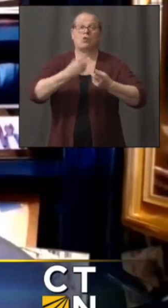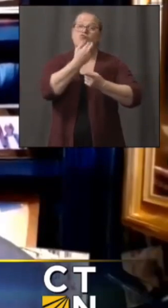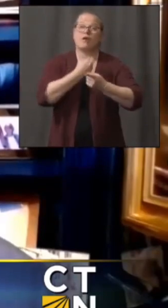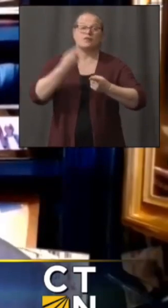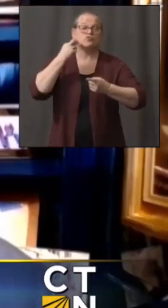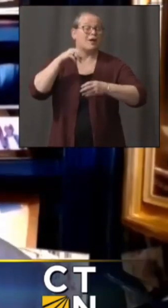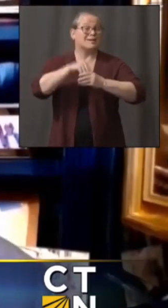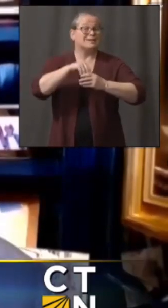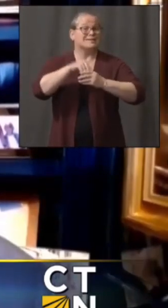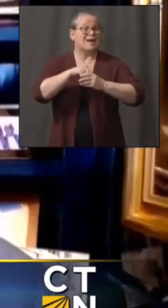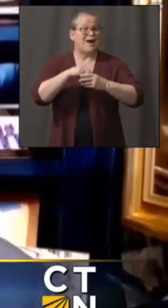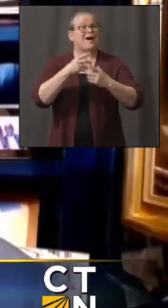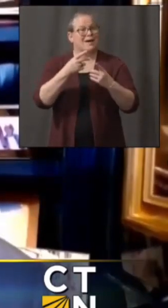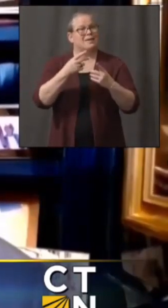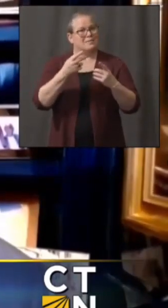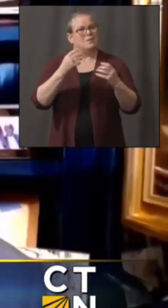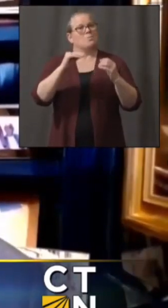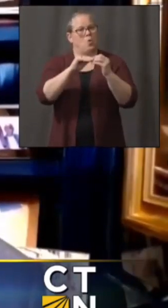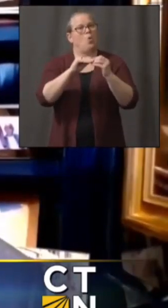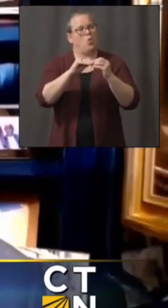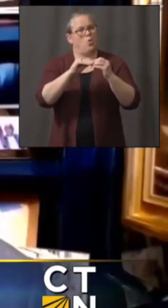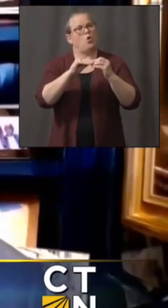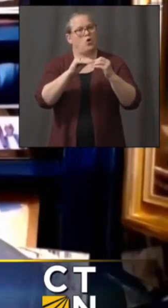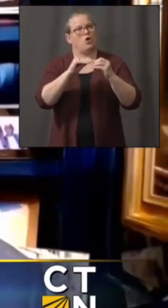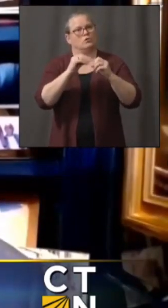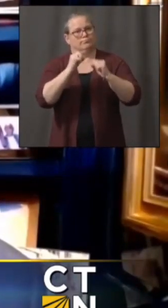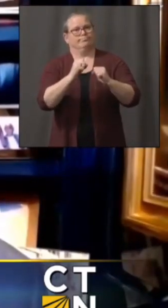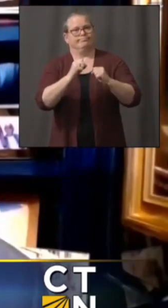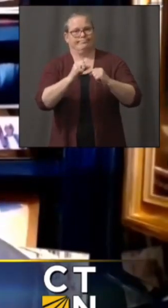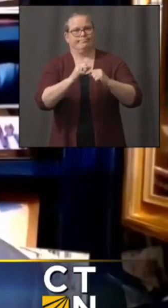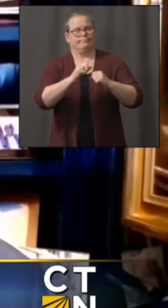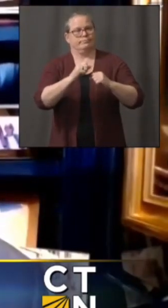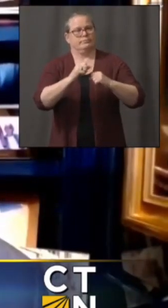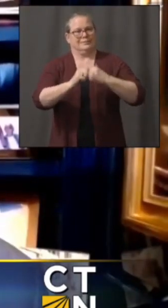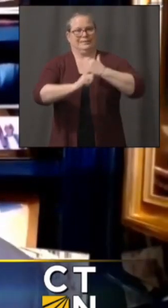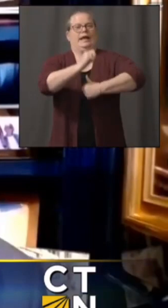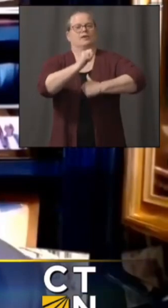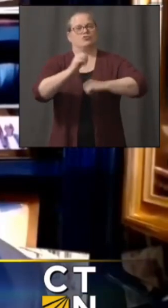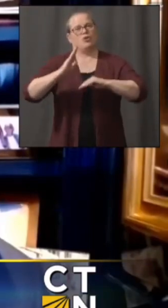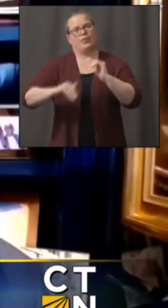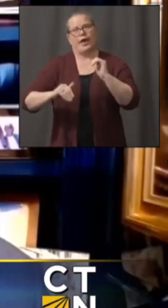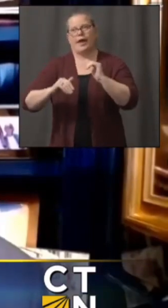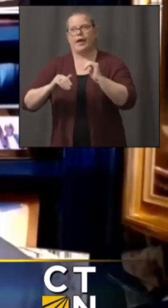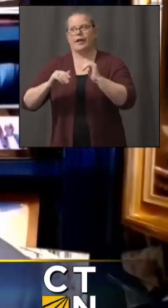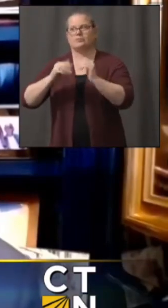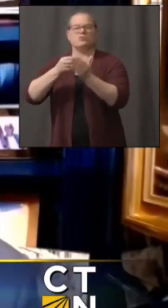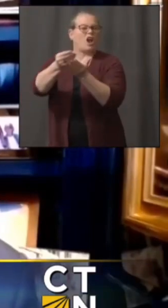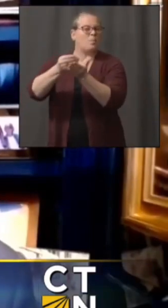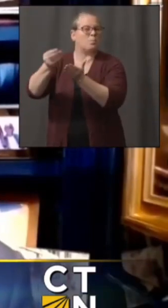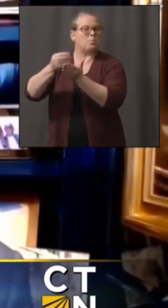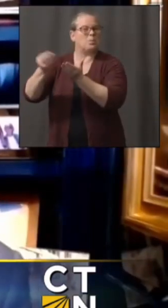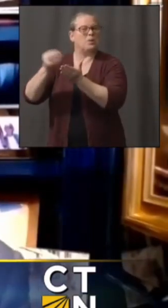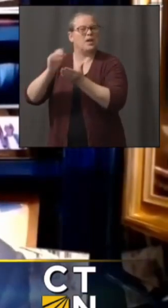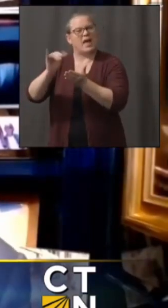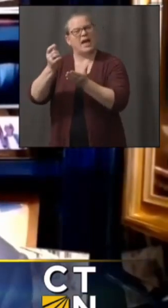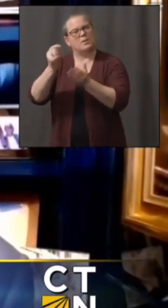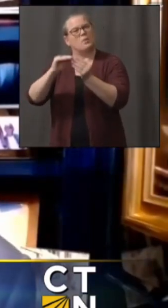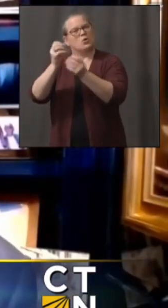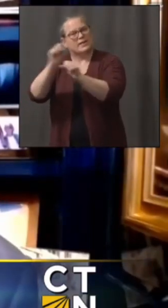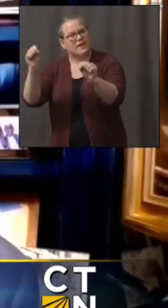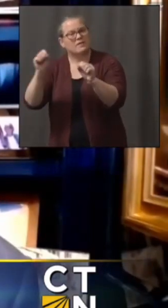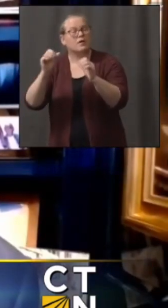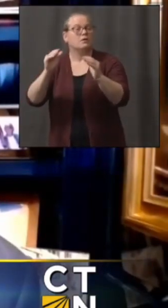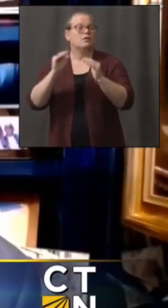say, retail. Which I think we can probably keep open more safely. I'd say high schools are relatively more risky than K